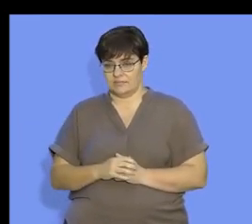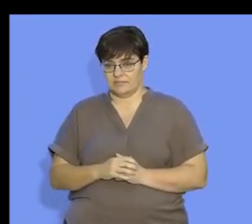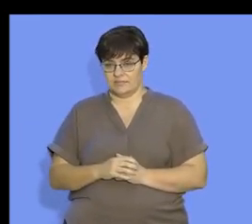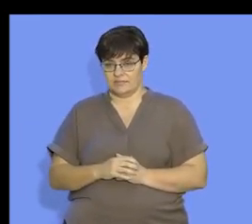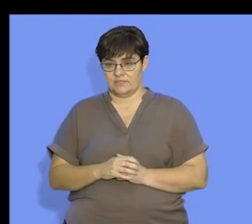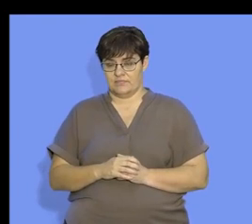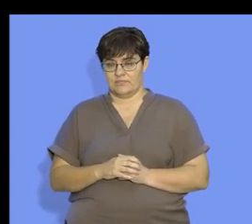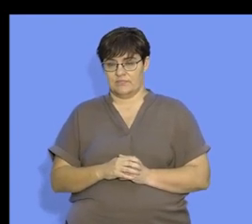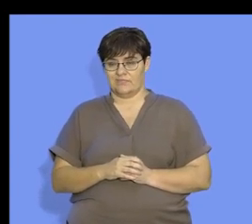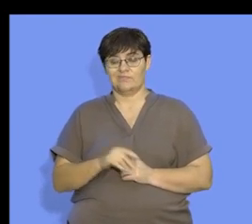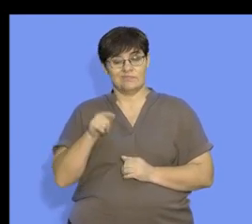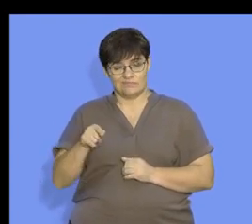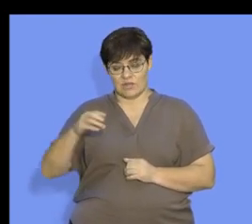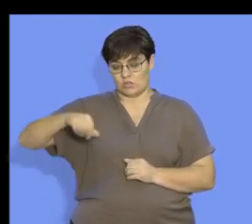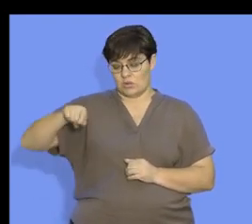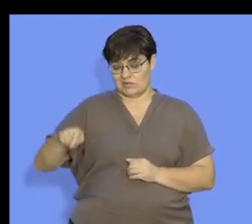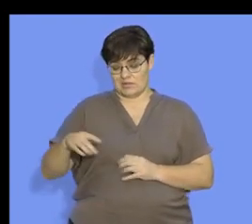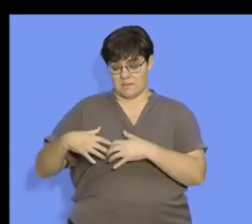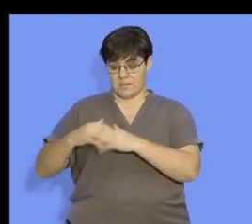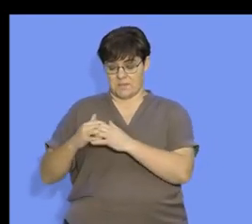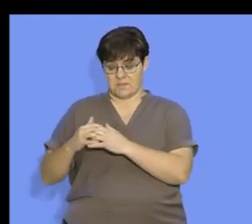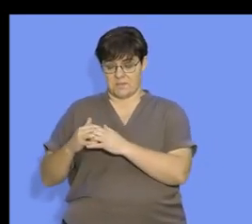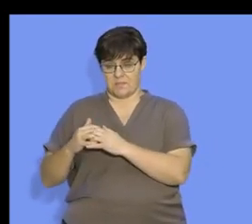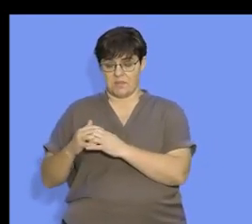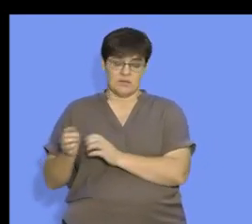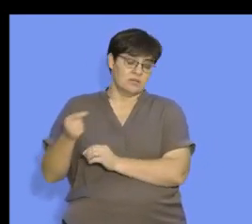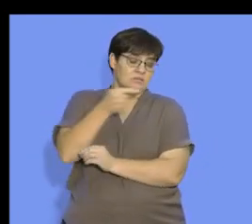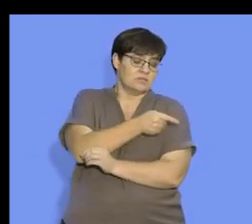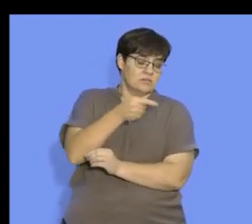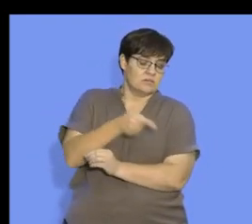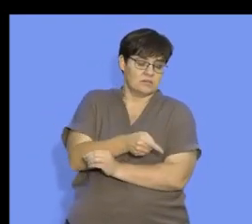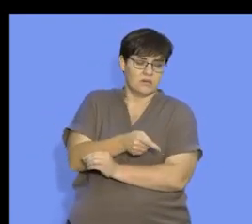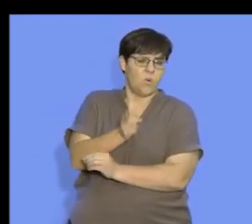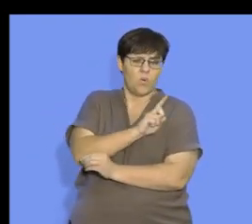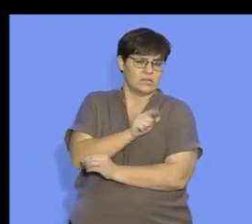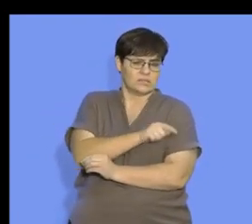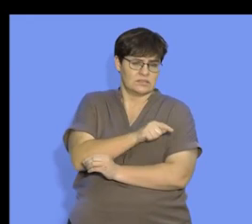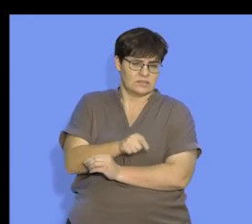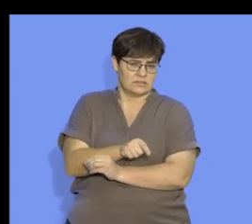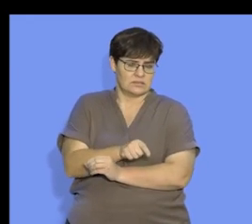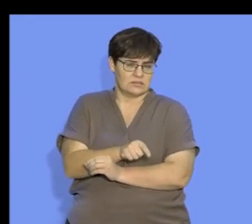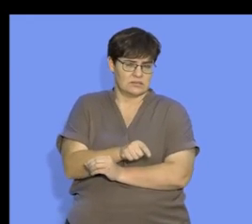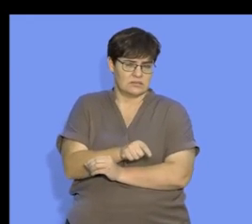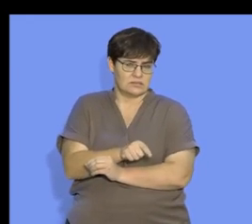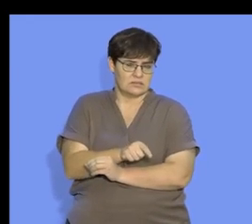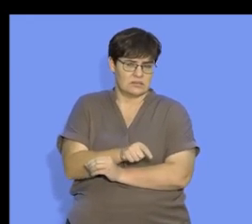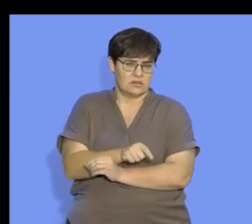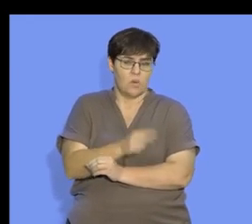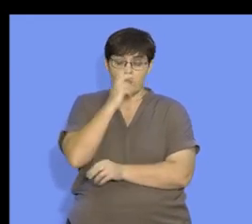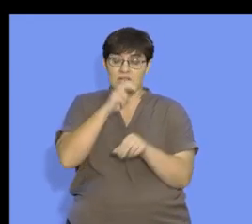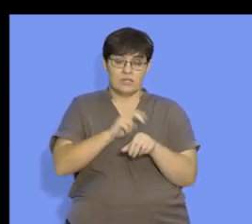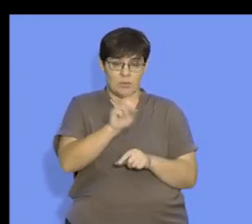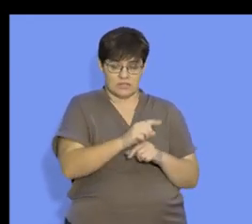NaNO3, right? So this is our salt that we want, right? So what is it that